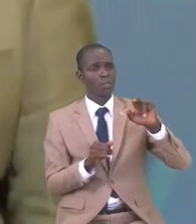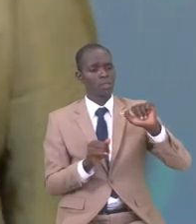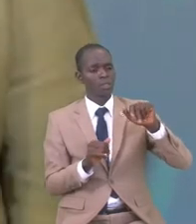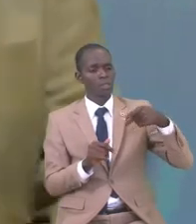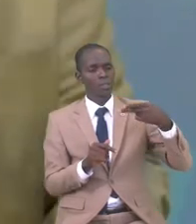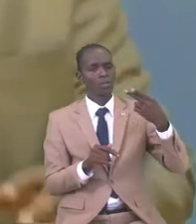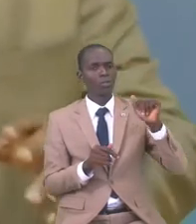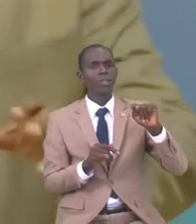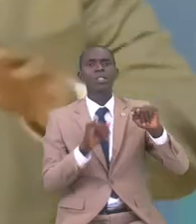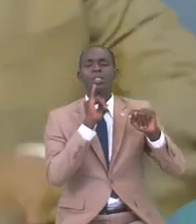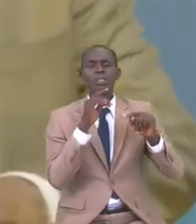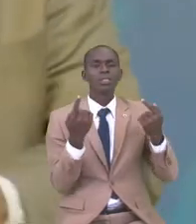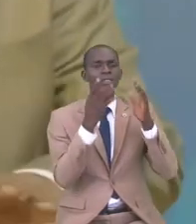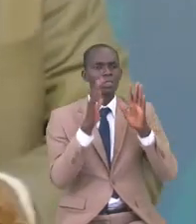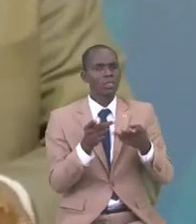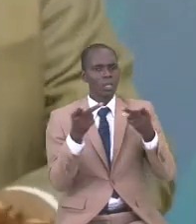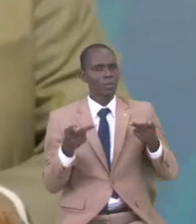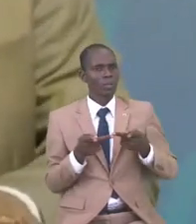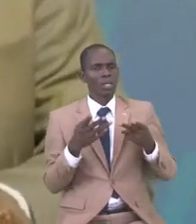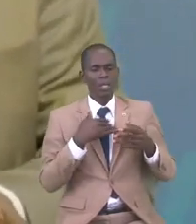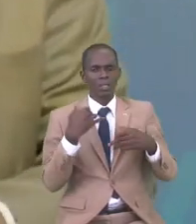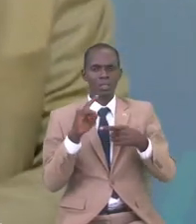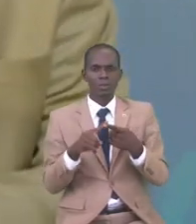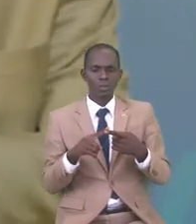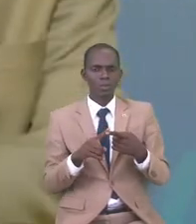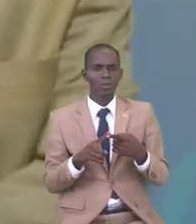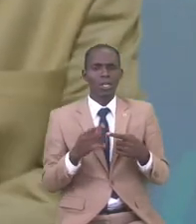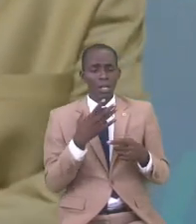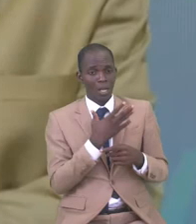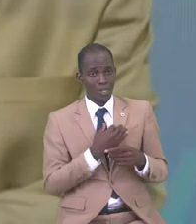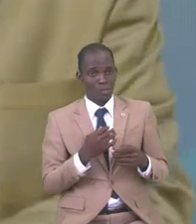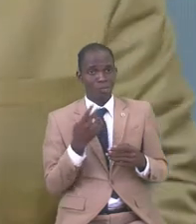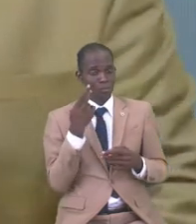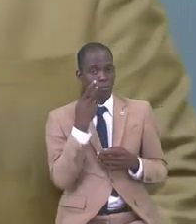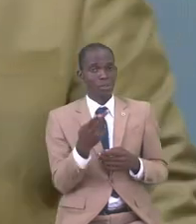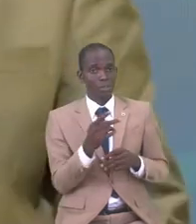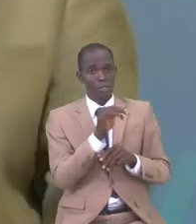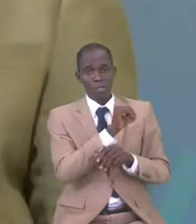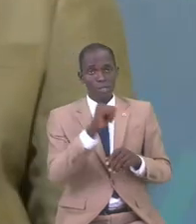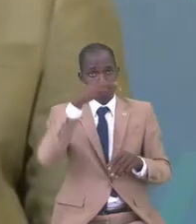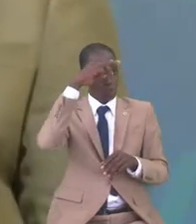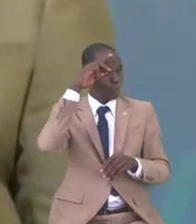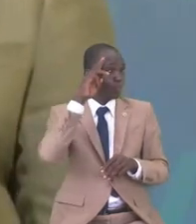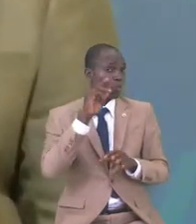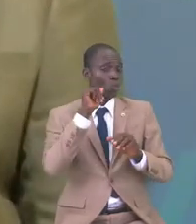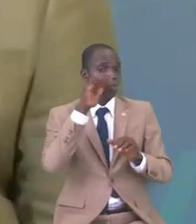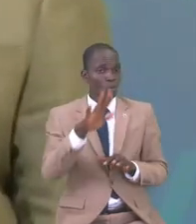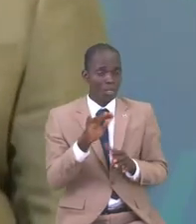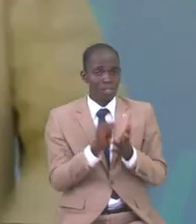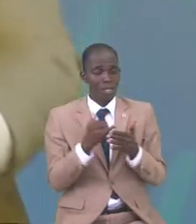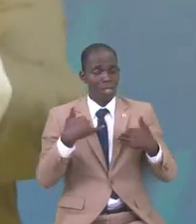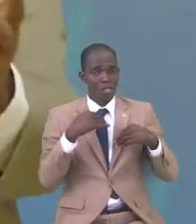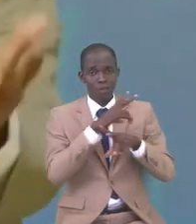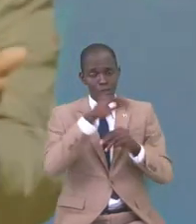Gentiles. And then to make the matter worse, a widow woman of the Gentile